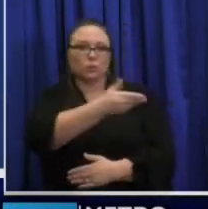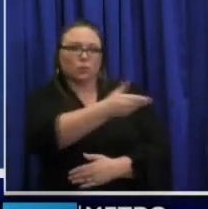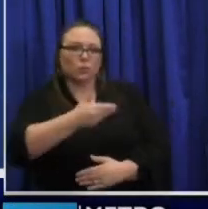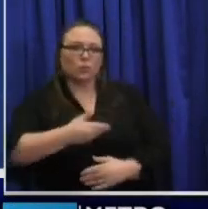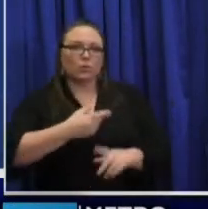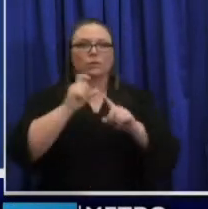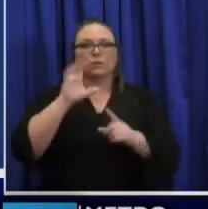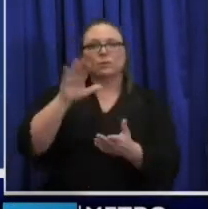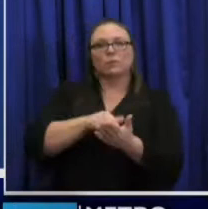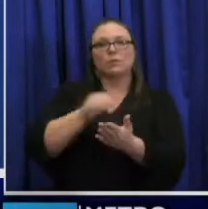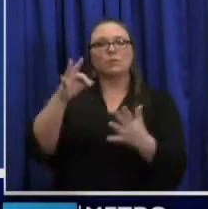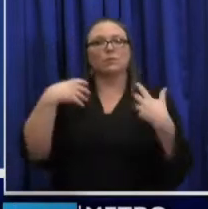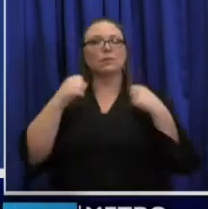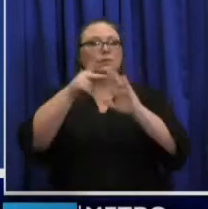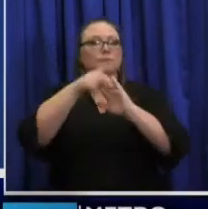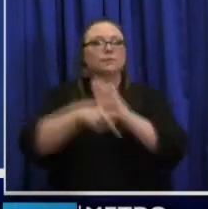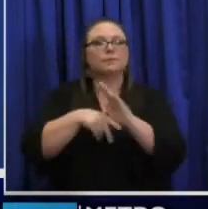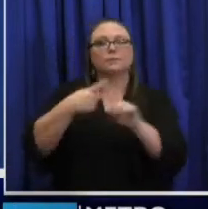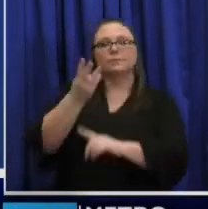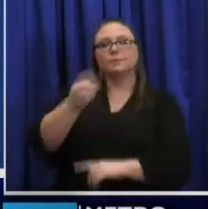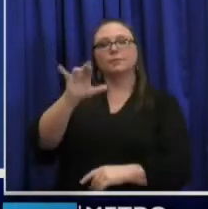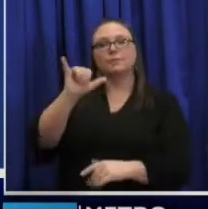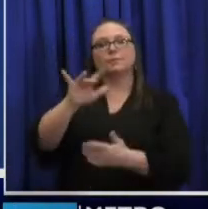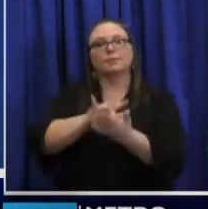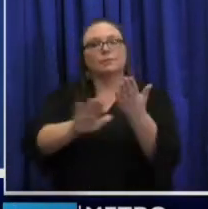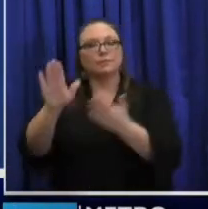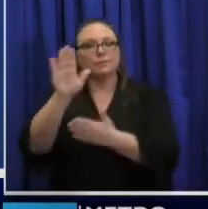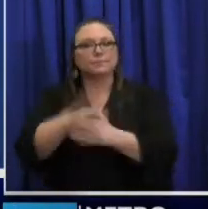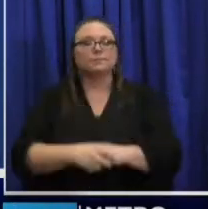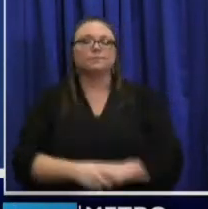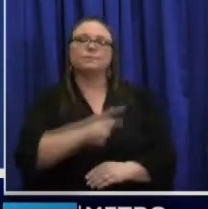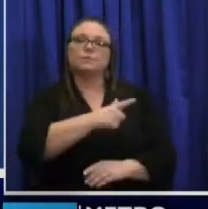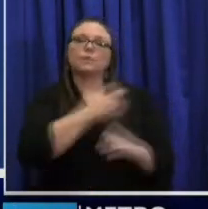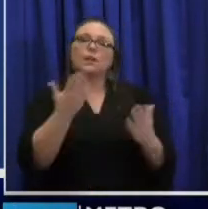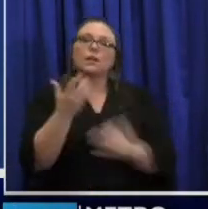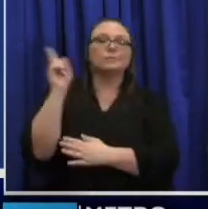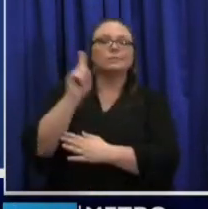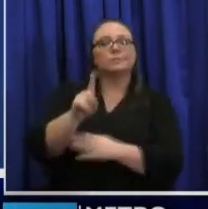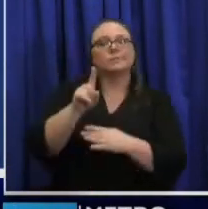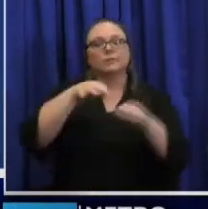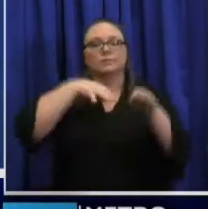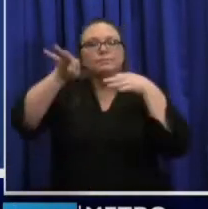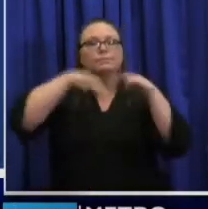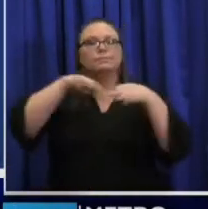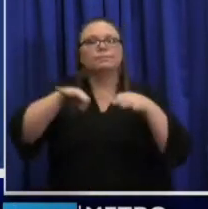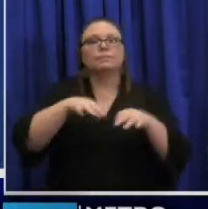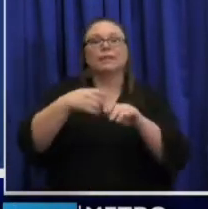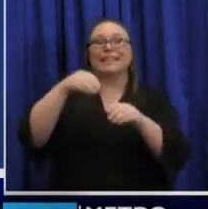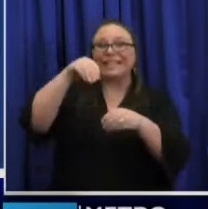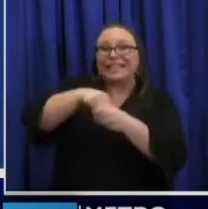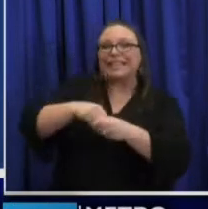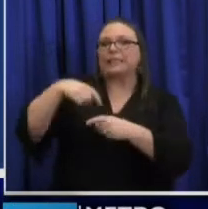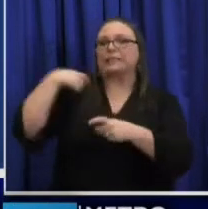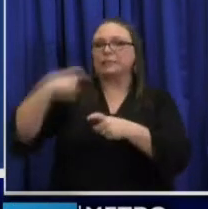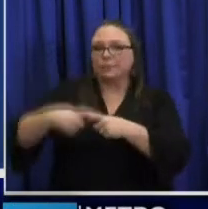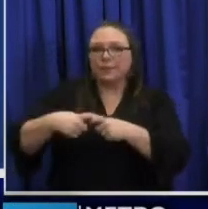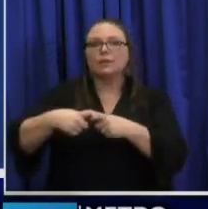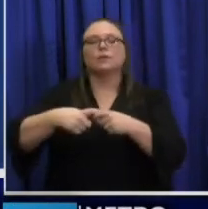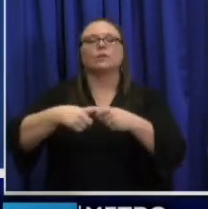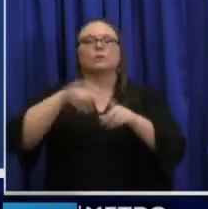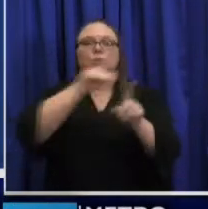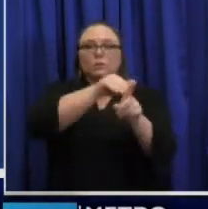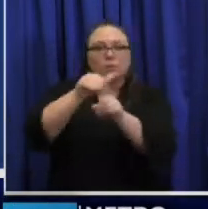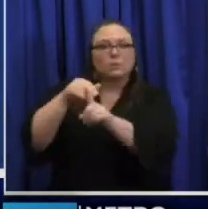of Health Policy at Meharry Medical College. She's here to provide a Spanish language vaccine update and remind our